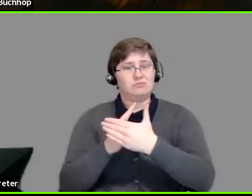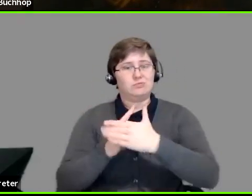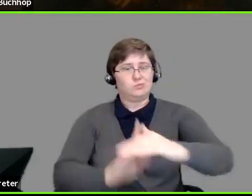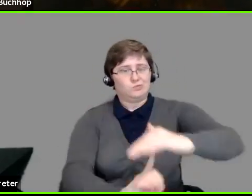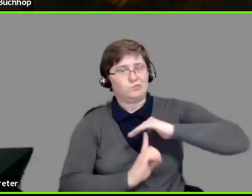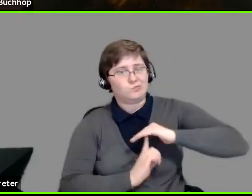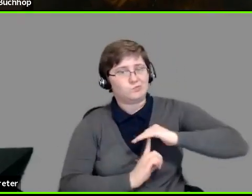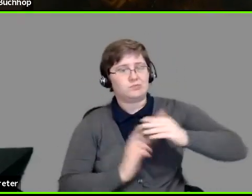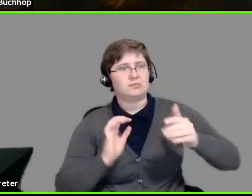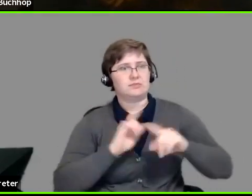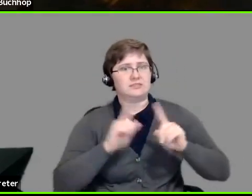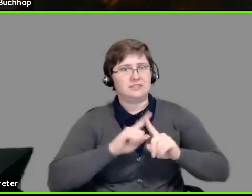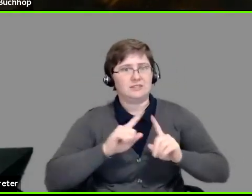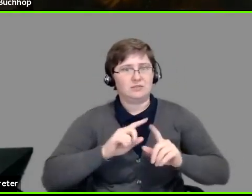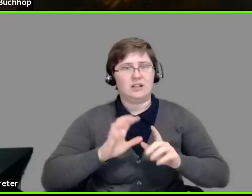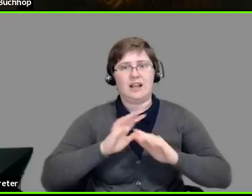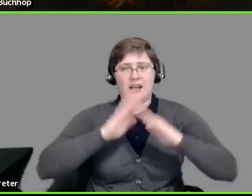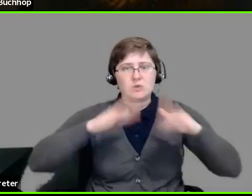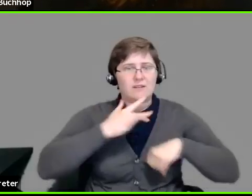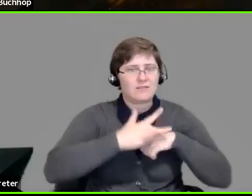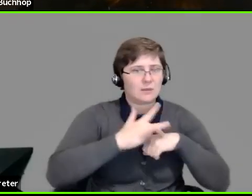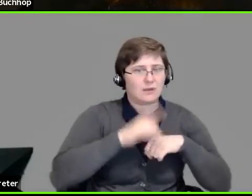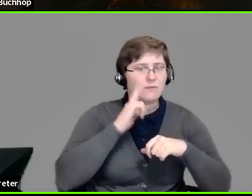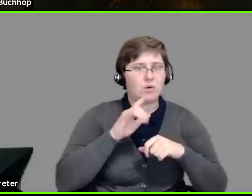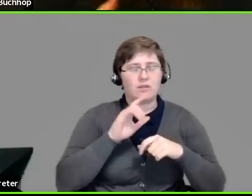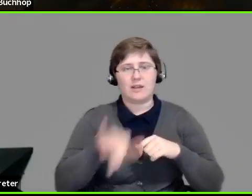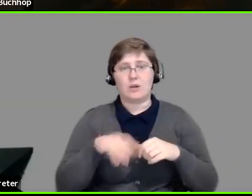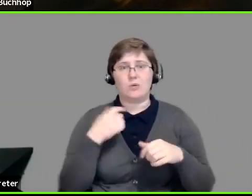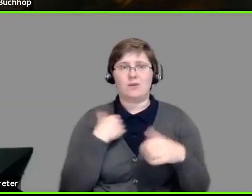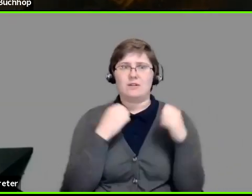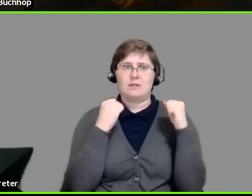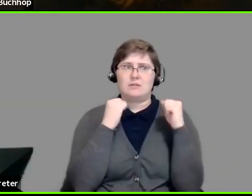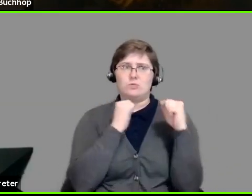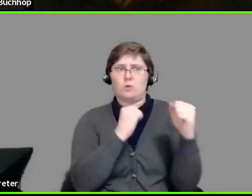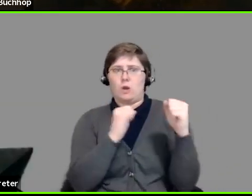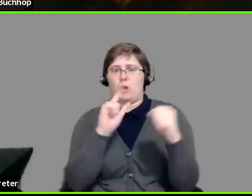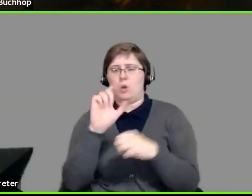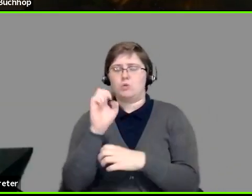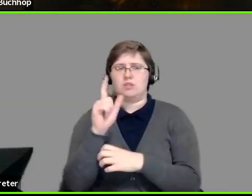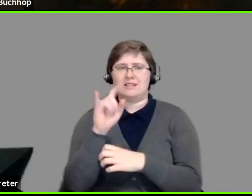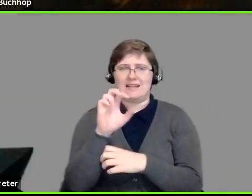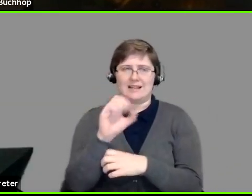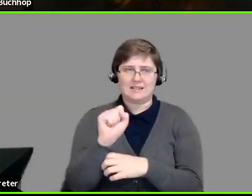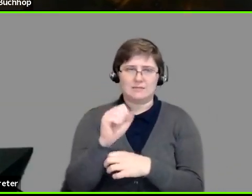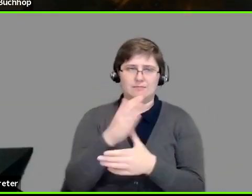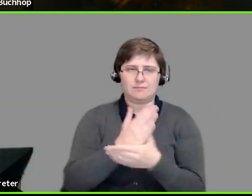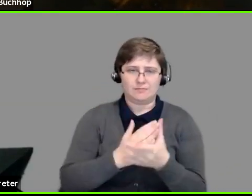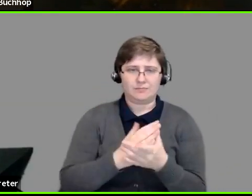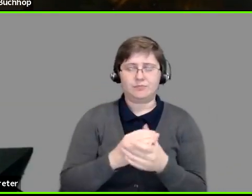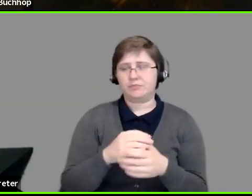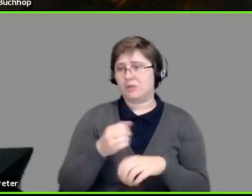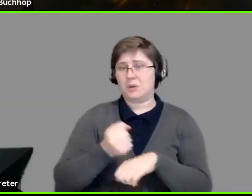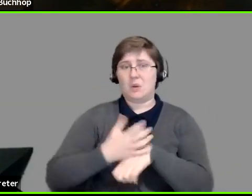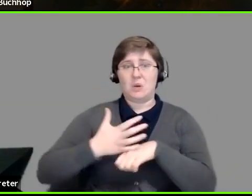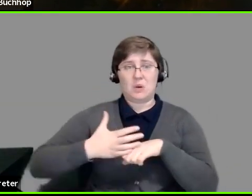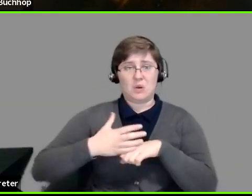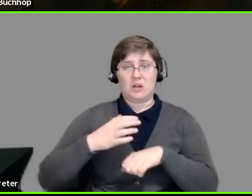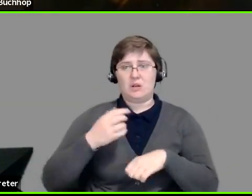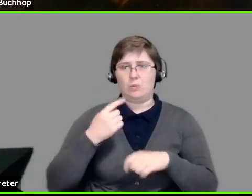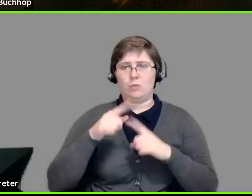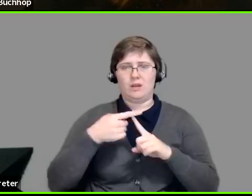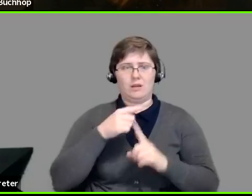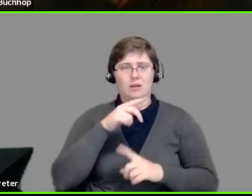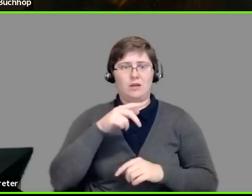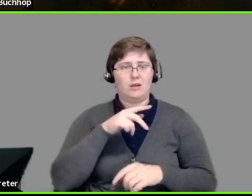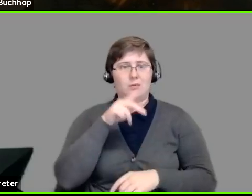The EOC has a very robust logistics section. Early in COVID-19, when scarcity of personal